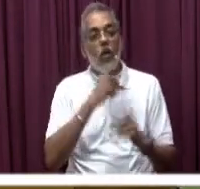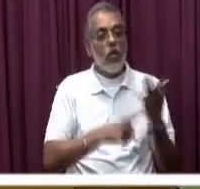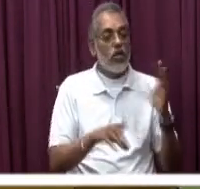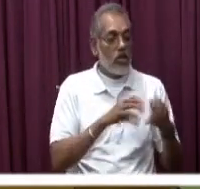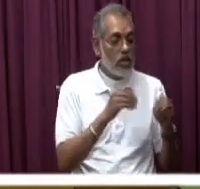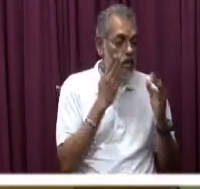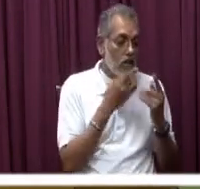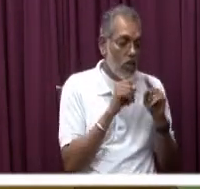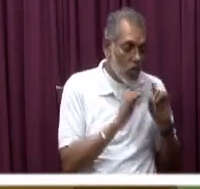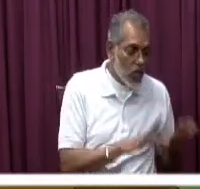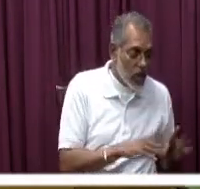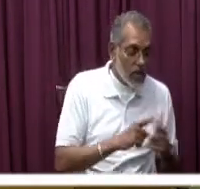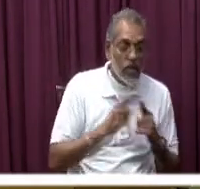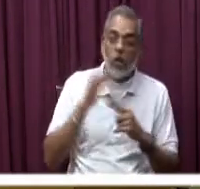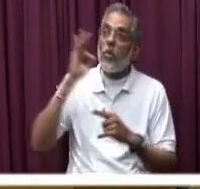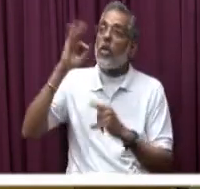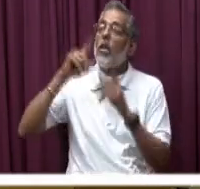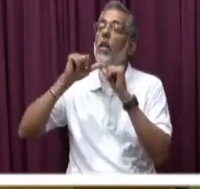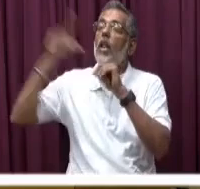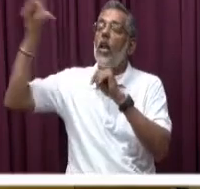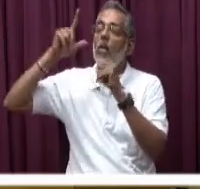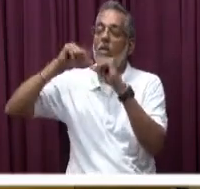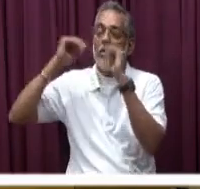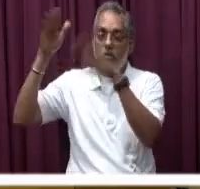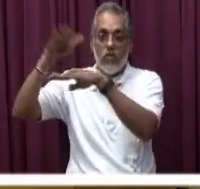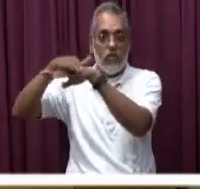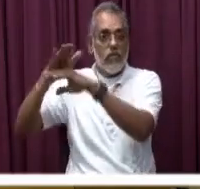hear in whispers, proclaim from the housetops.